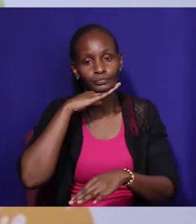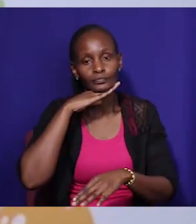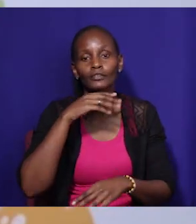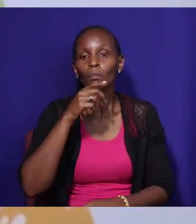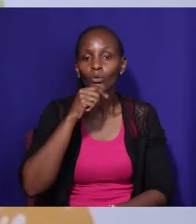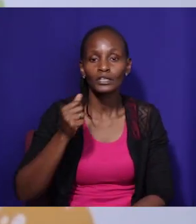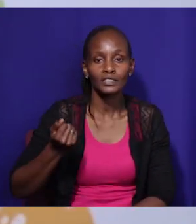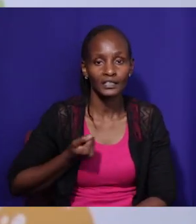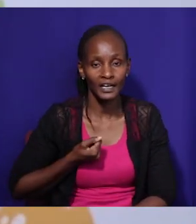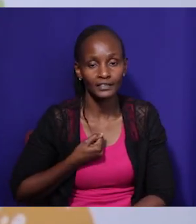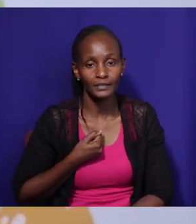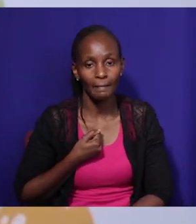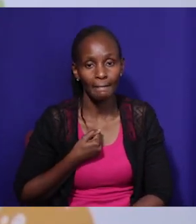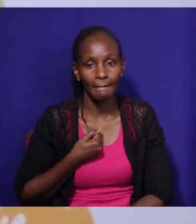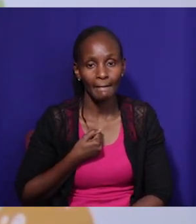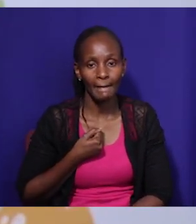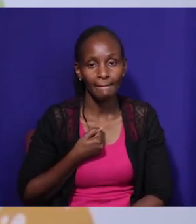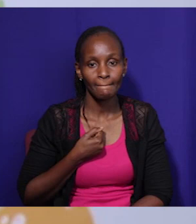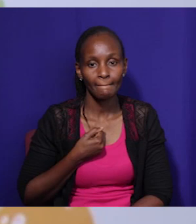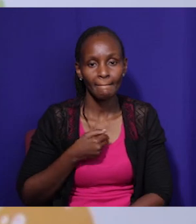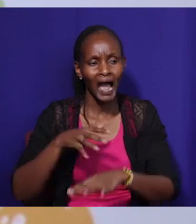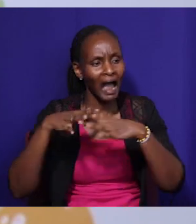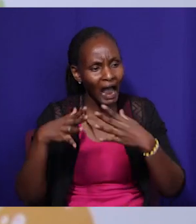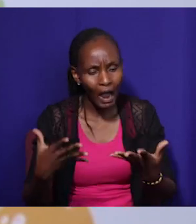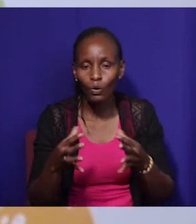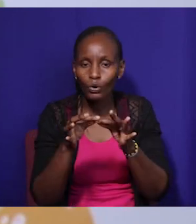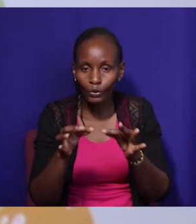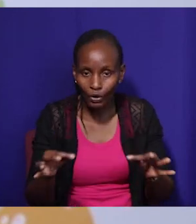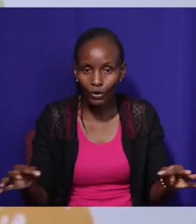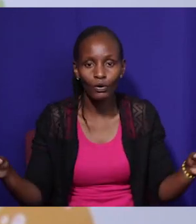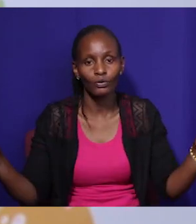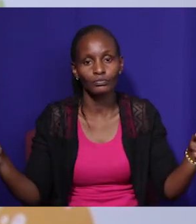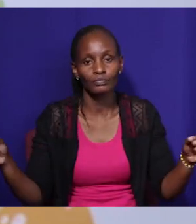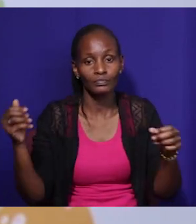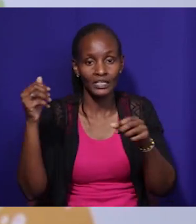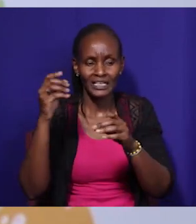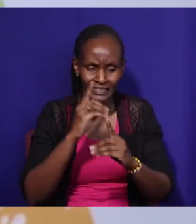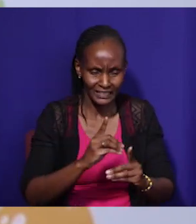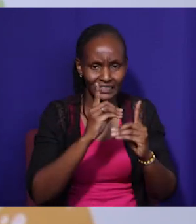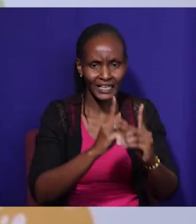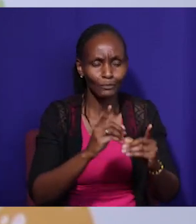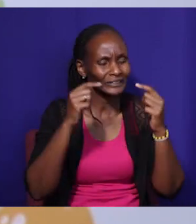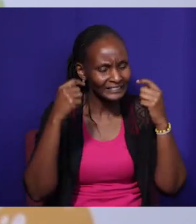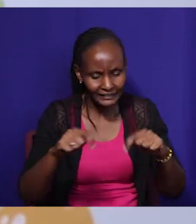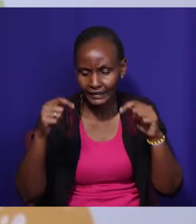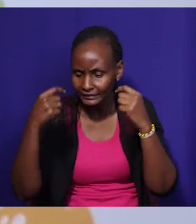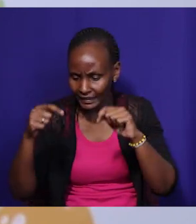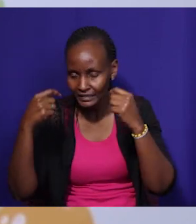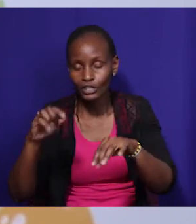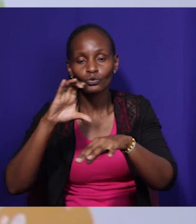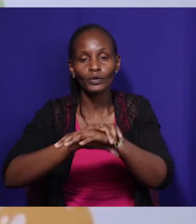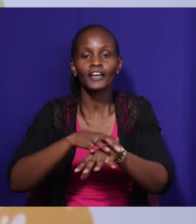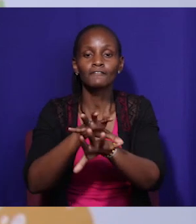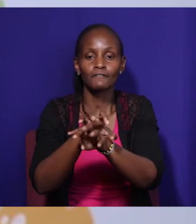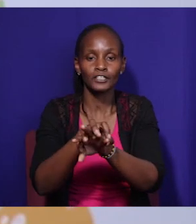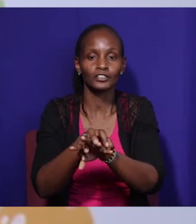Boys and girls, for how long did the disciples try to catch fish on